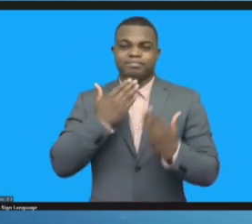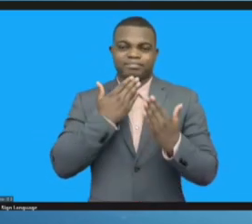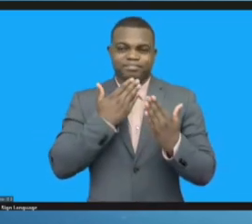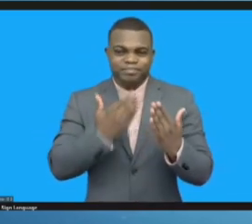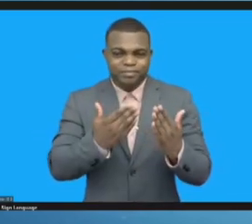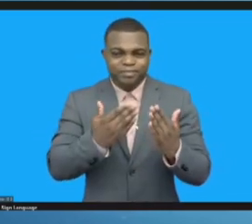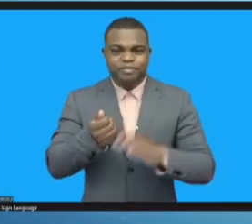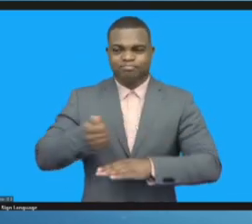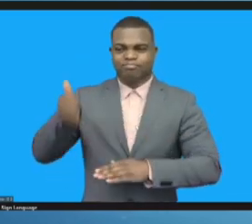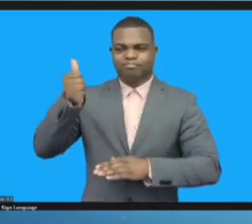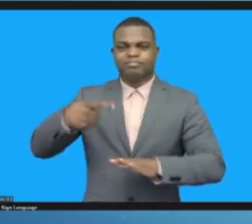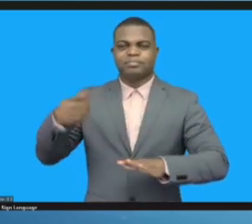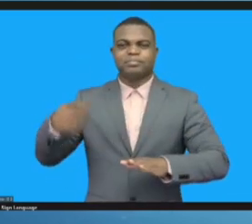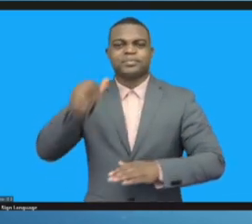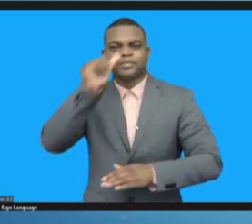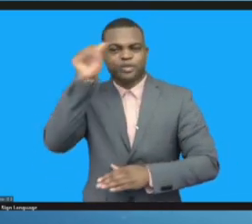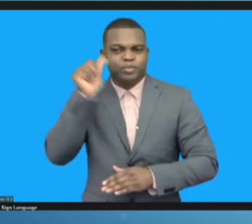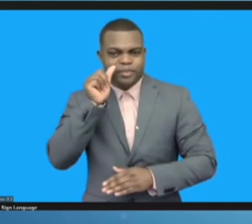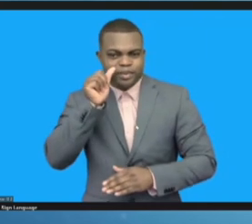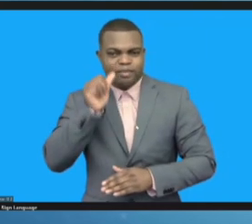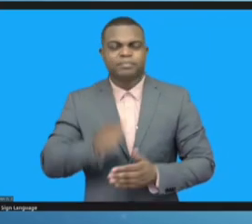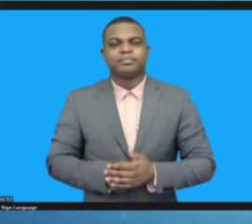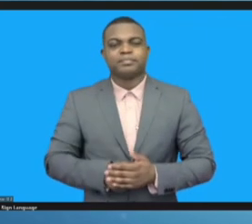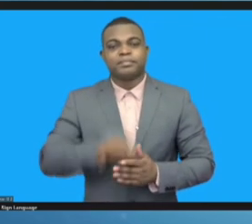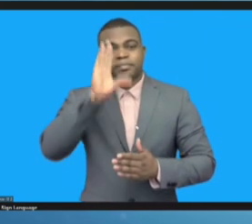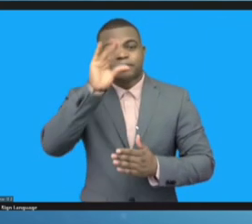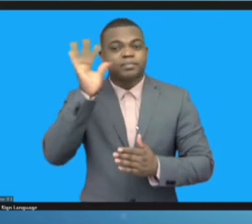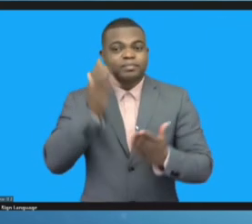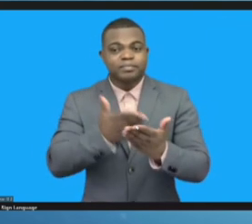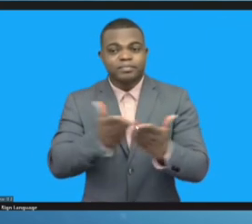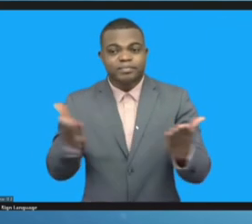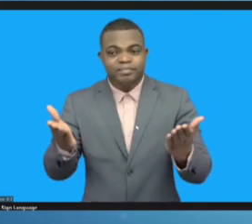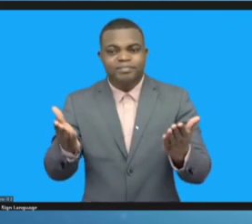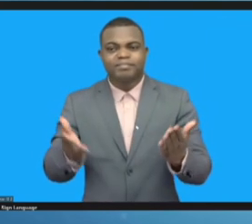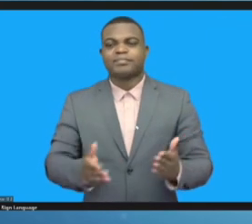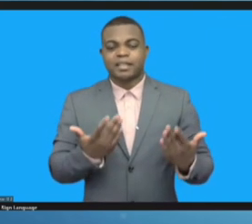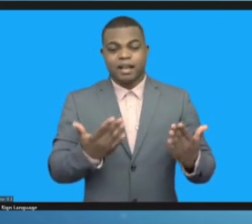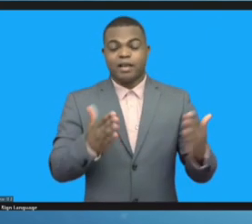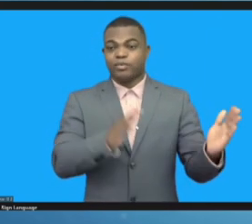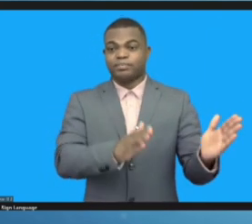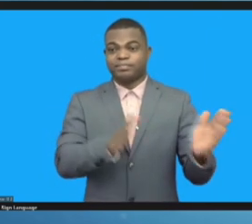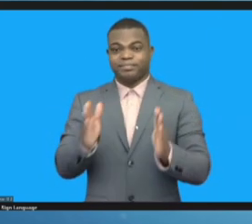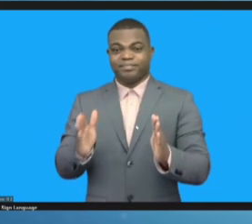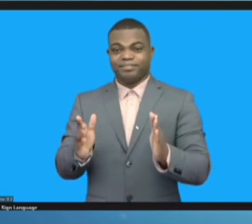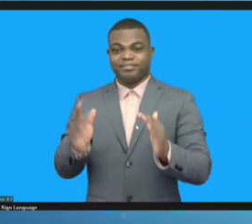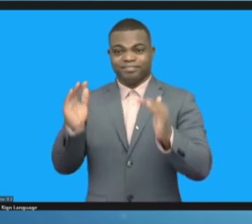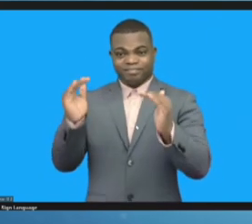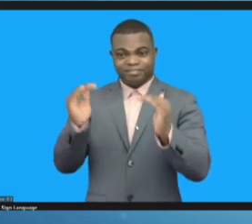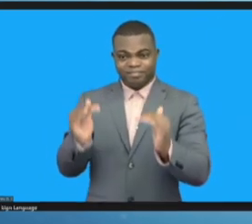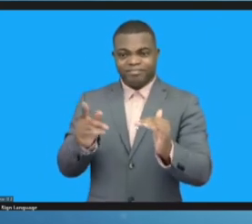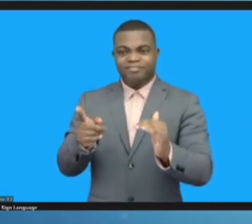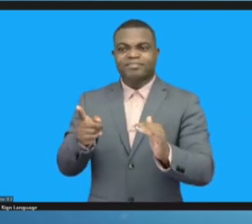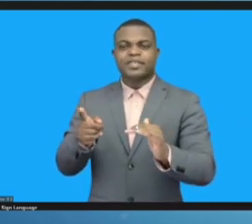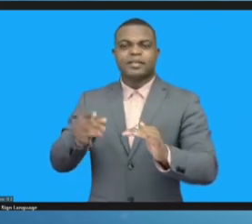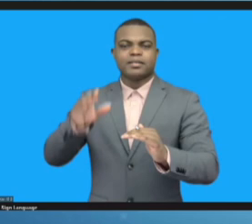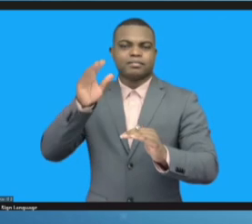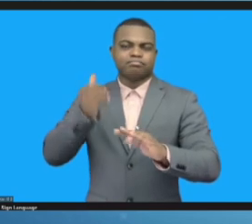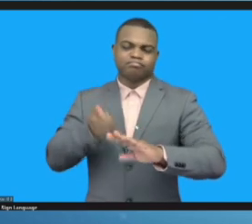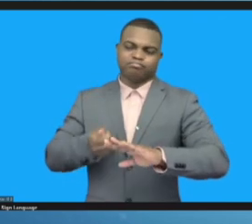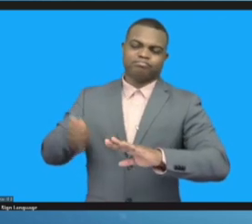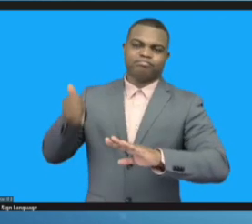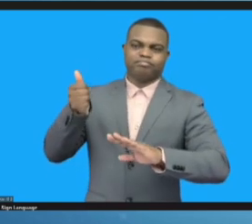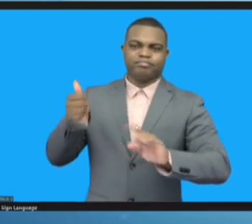will be joined by Mr. Lee Juan and also Mr. Pedro for a group picture before His